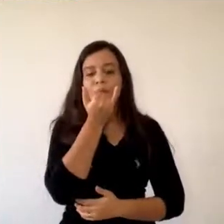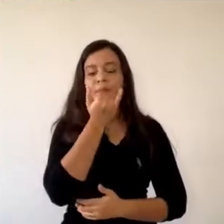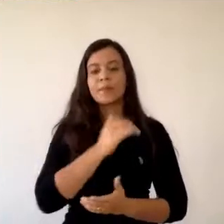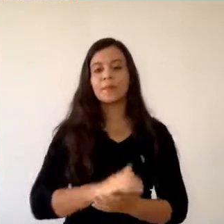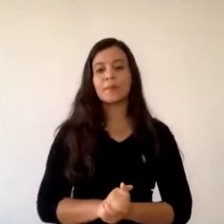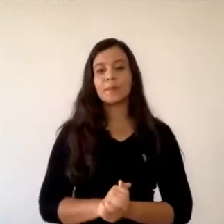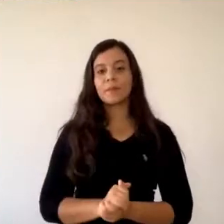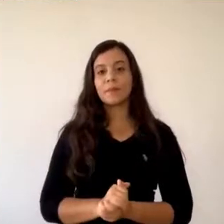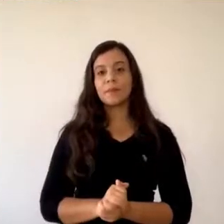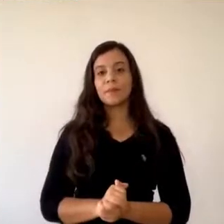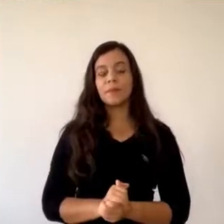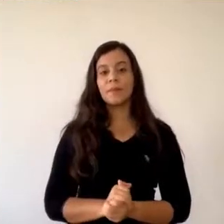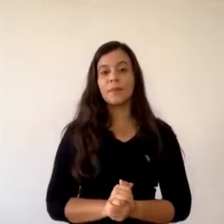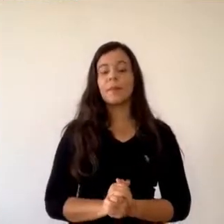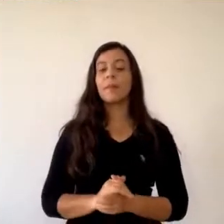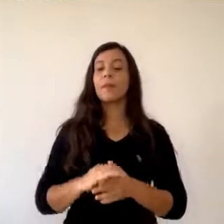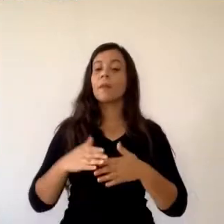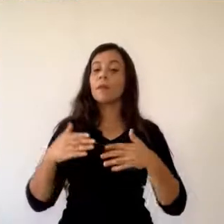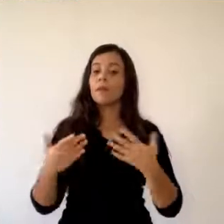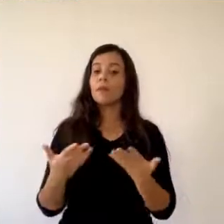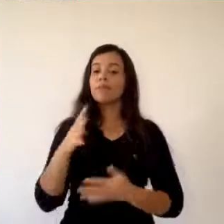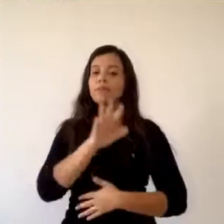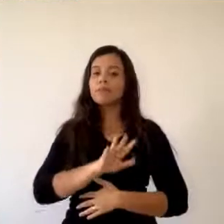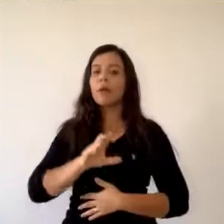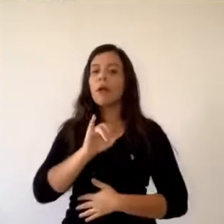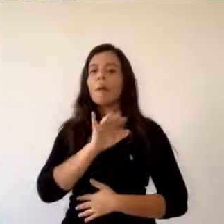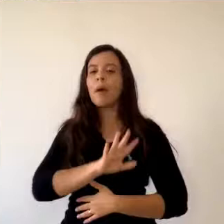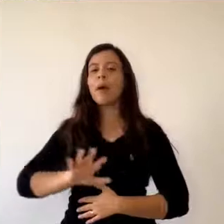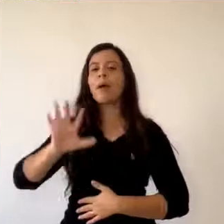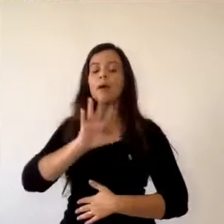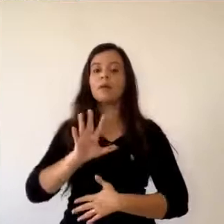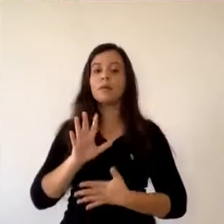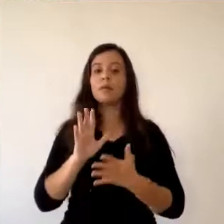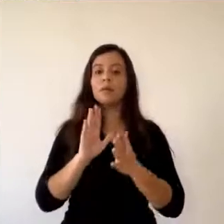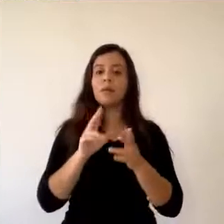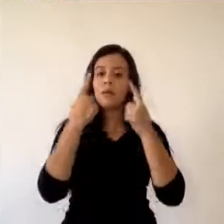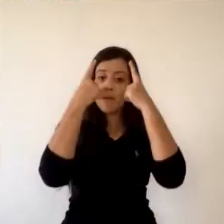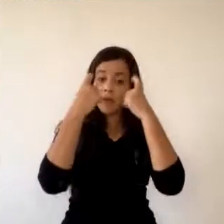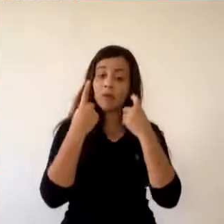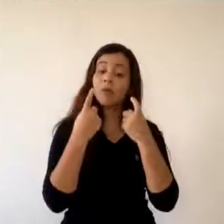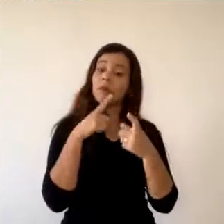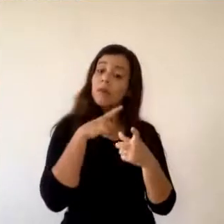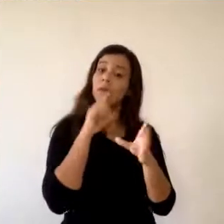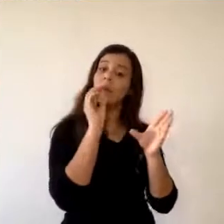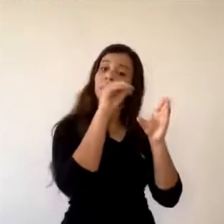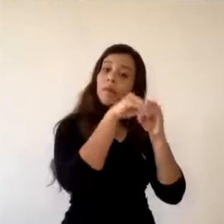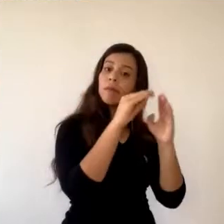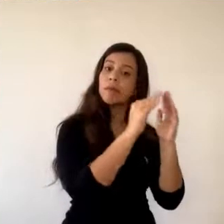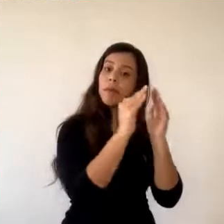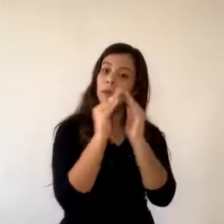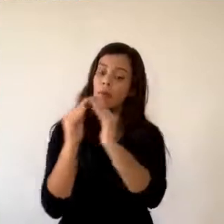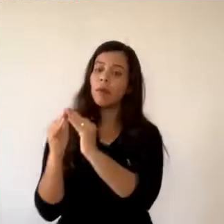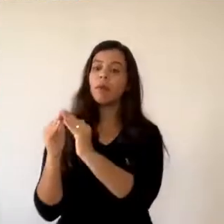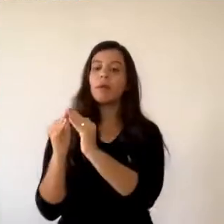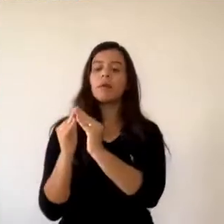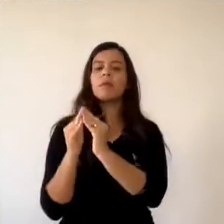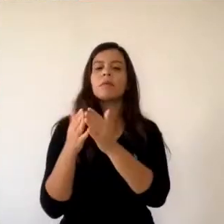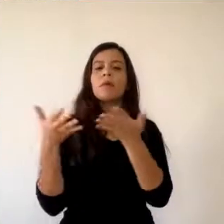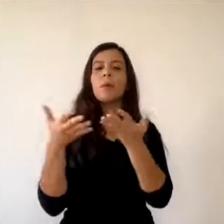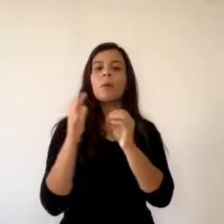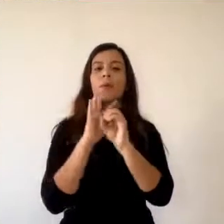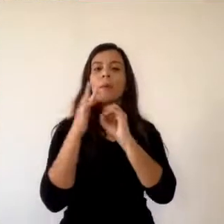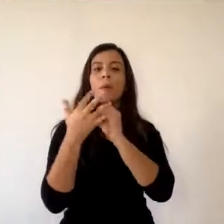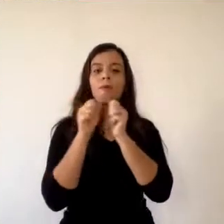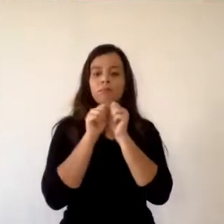scenario that violence occurs in the households at home. In the beginning of the